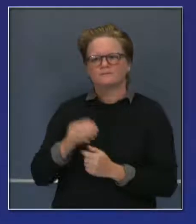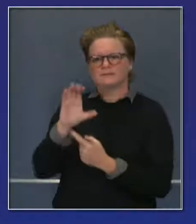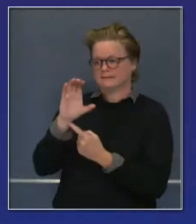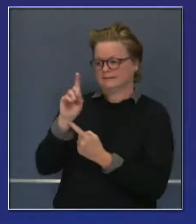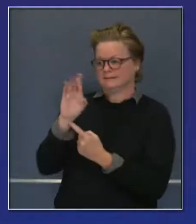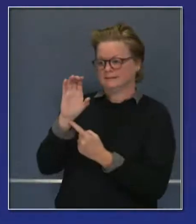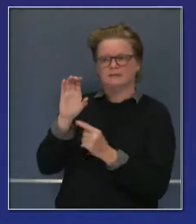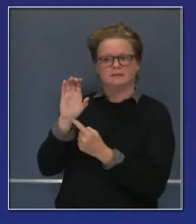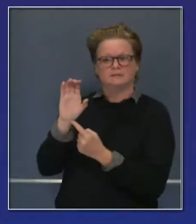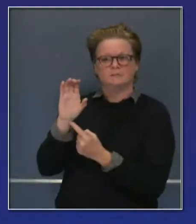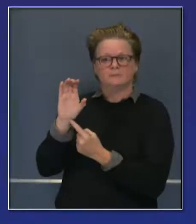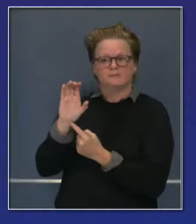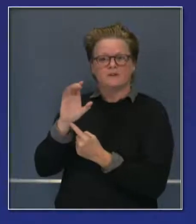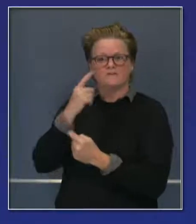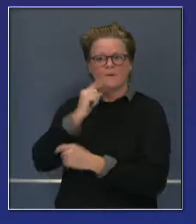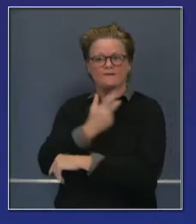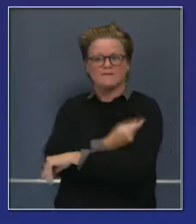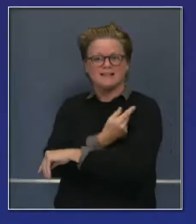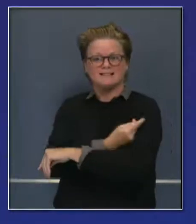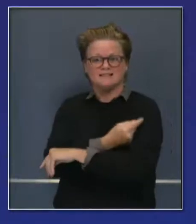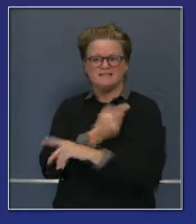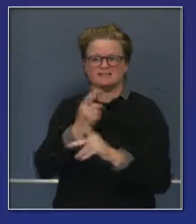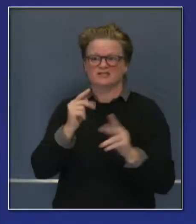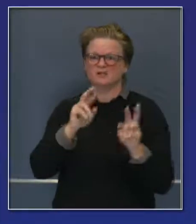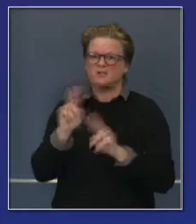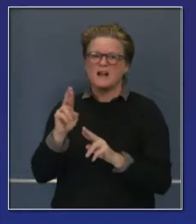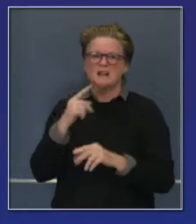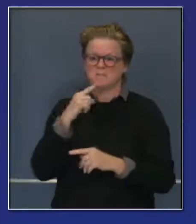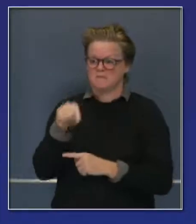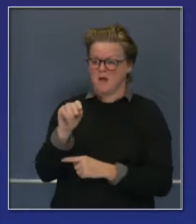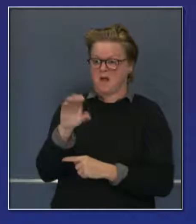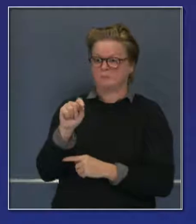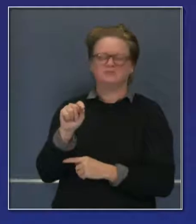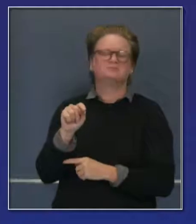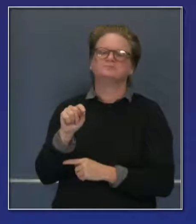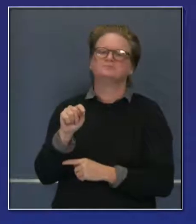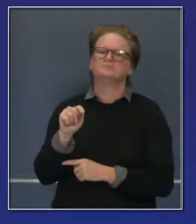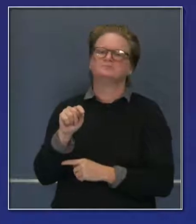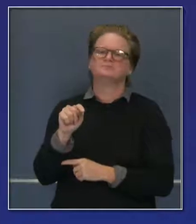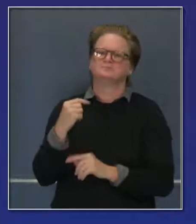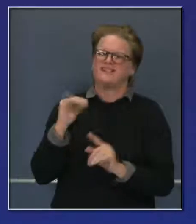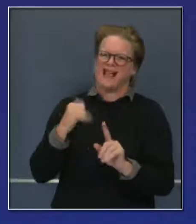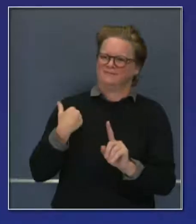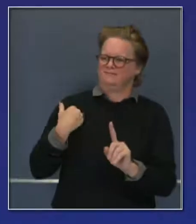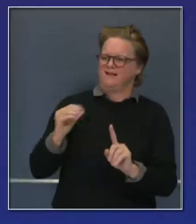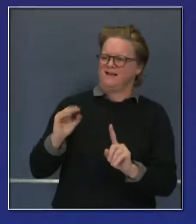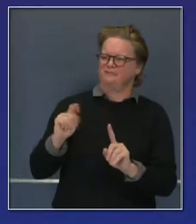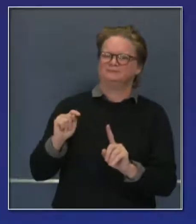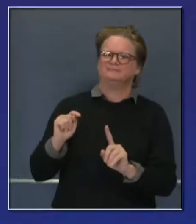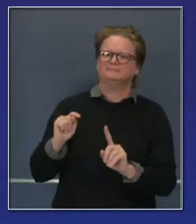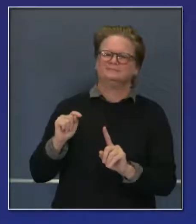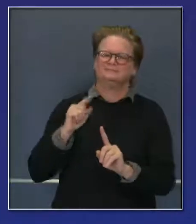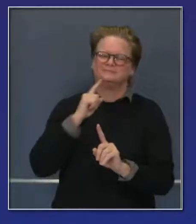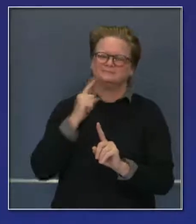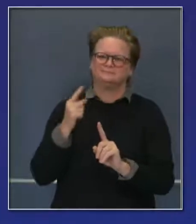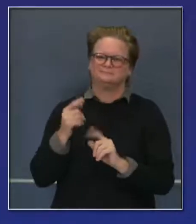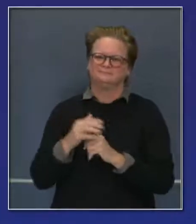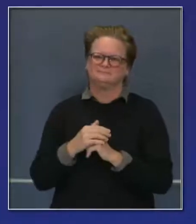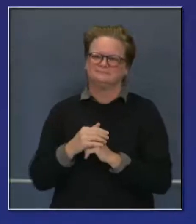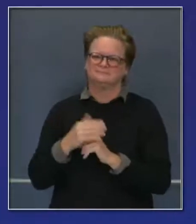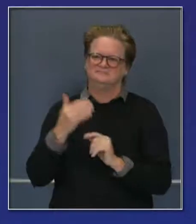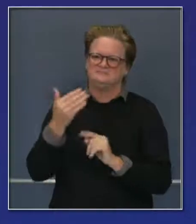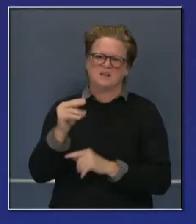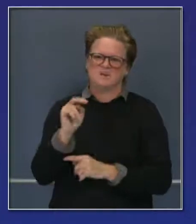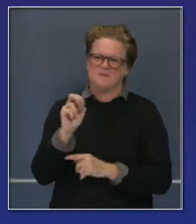available in October. That didn't happen. They said, well, they'll be made available in November. That's unlikely to happen, but it does